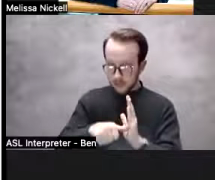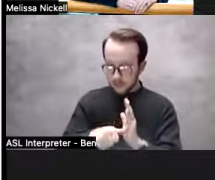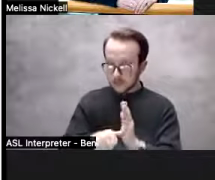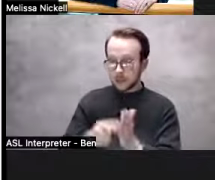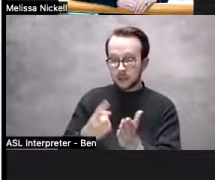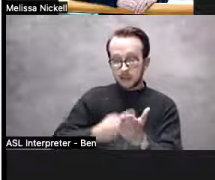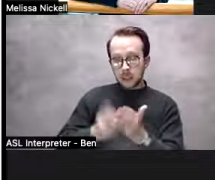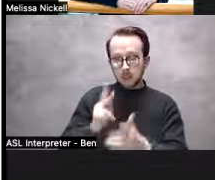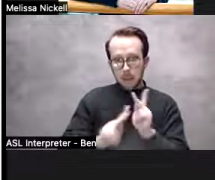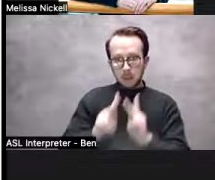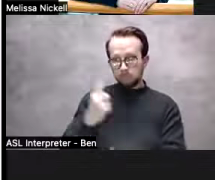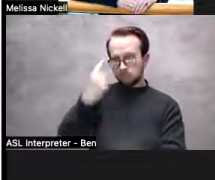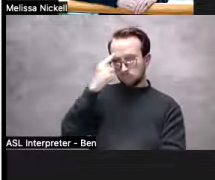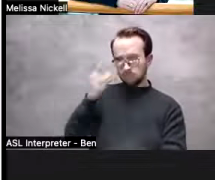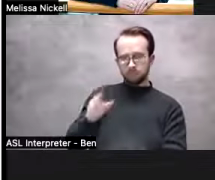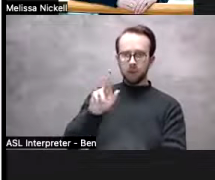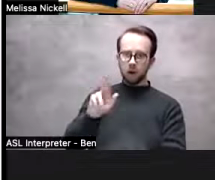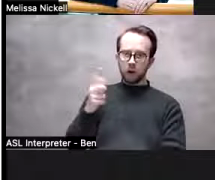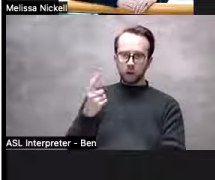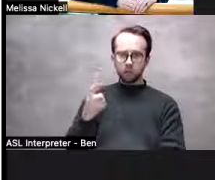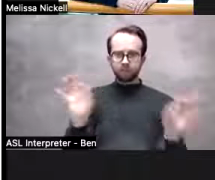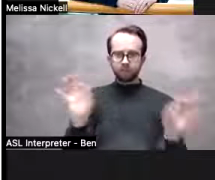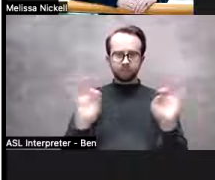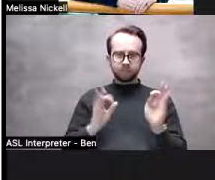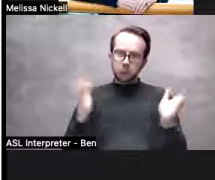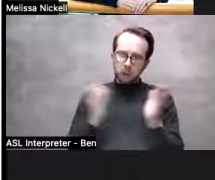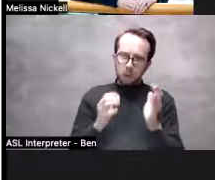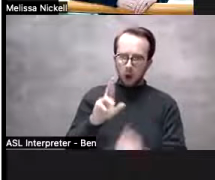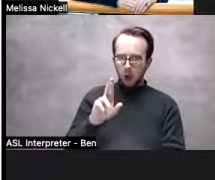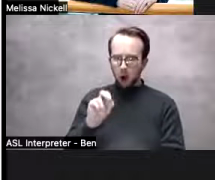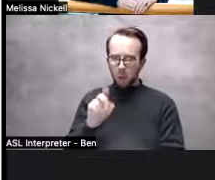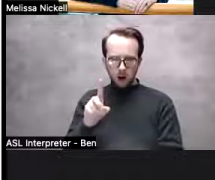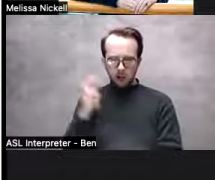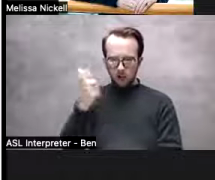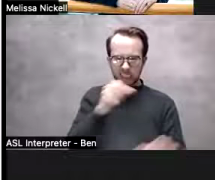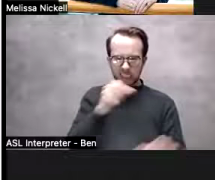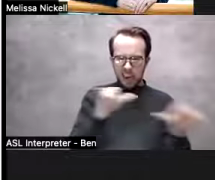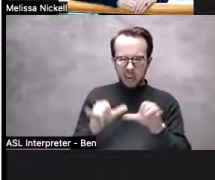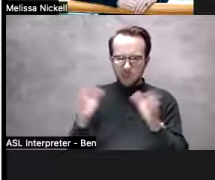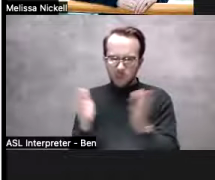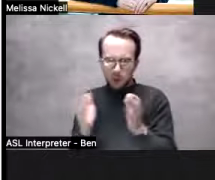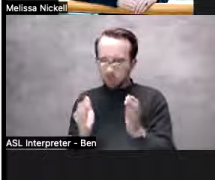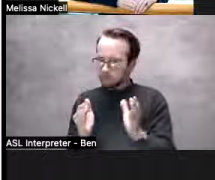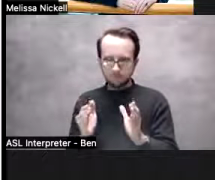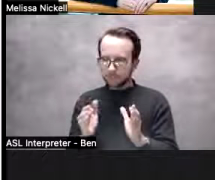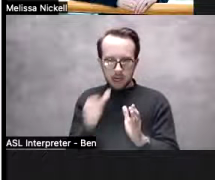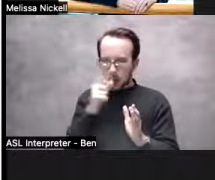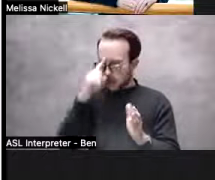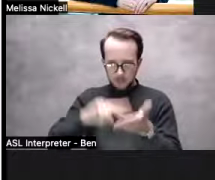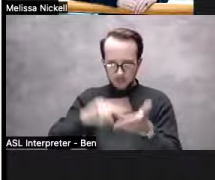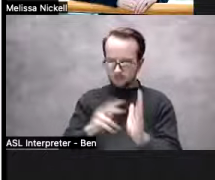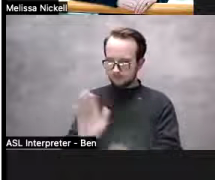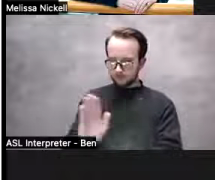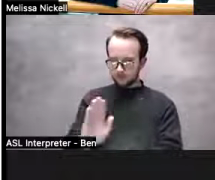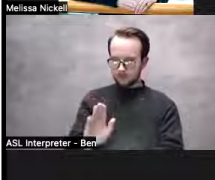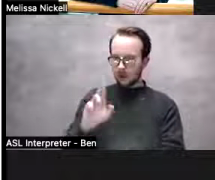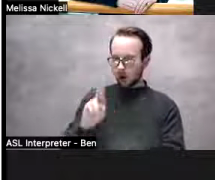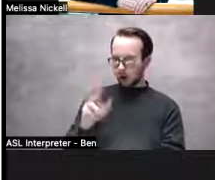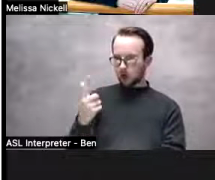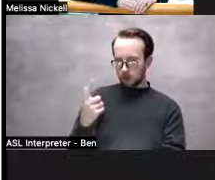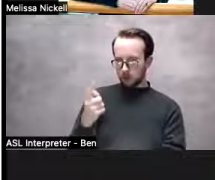of an R21 as sort of a small R01 grant. And that's not the purpose of the R21. The R21 is really a